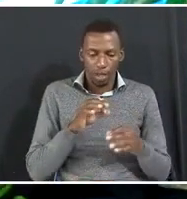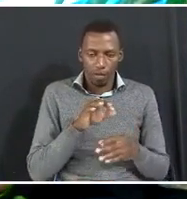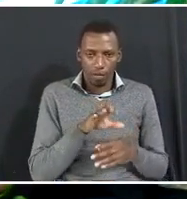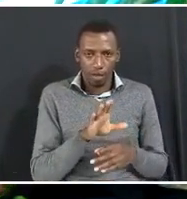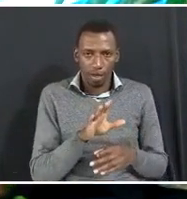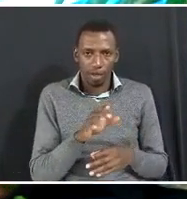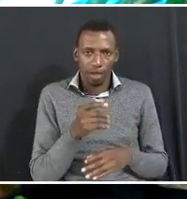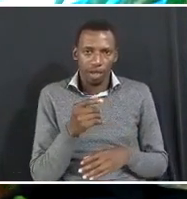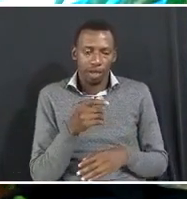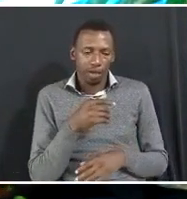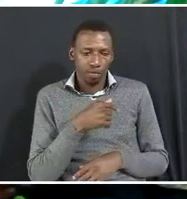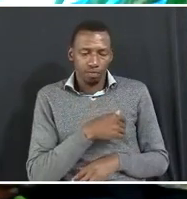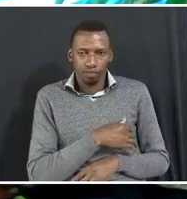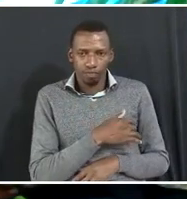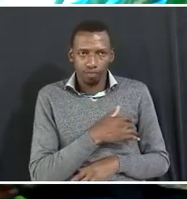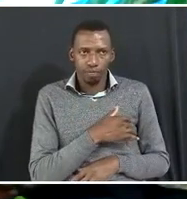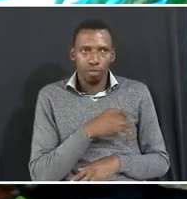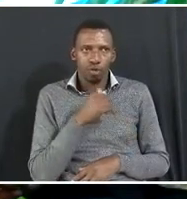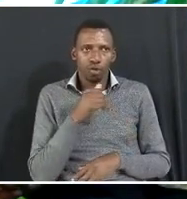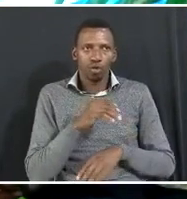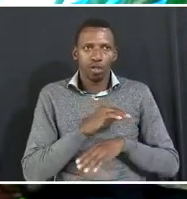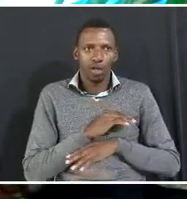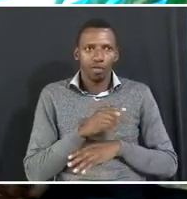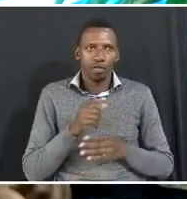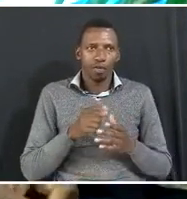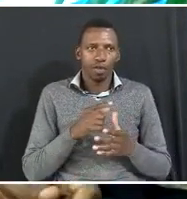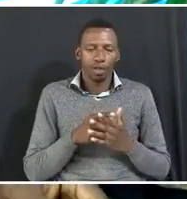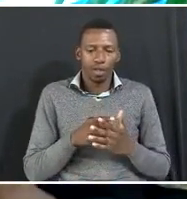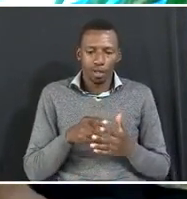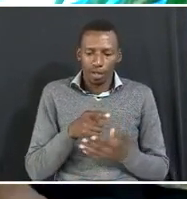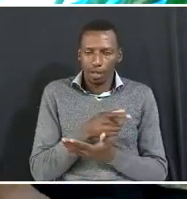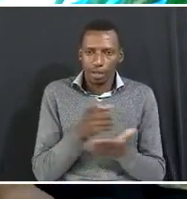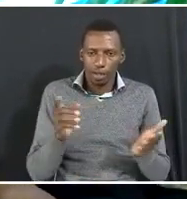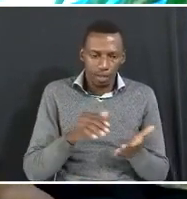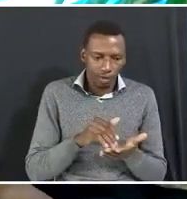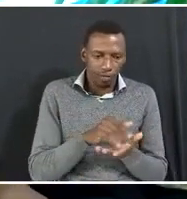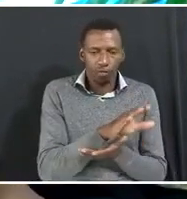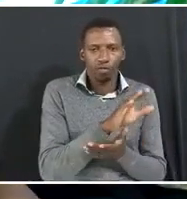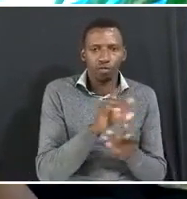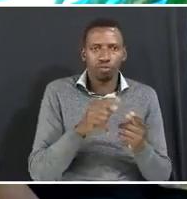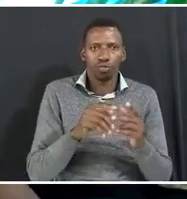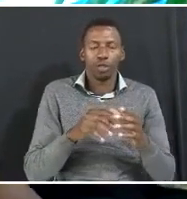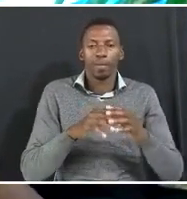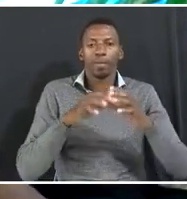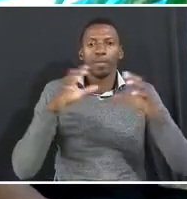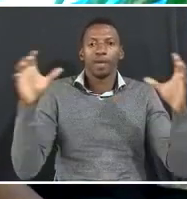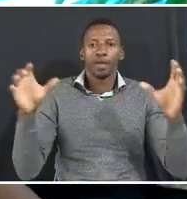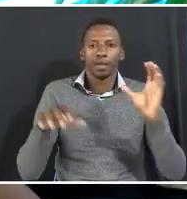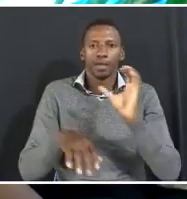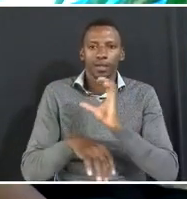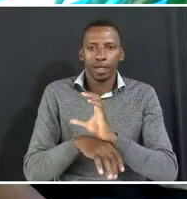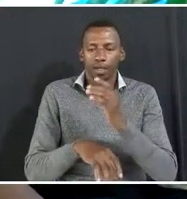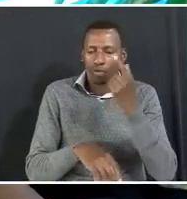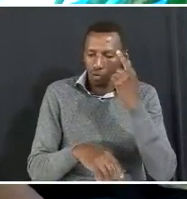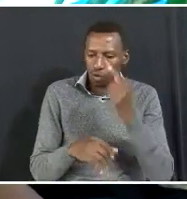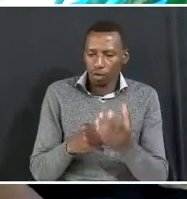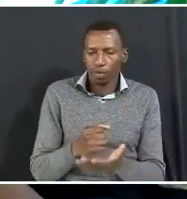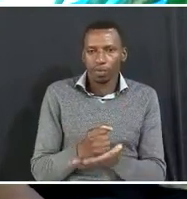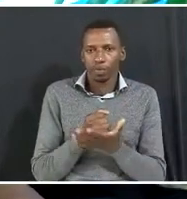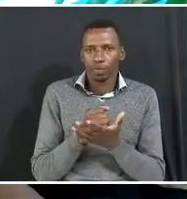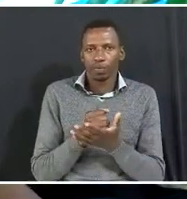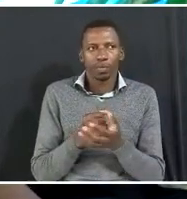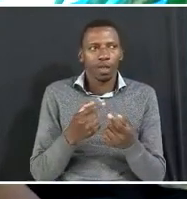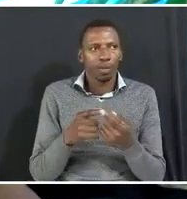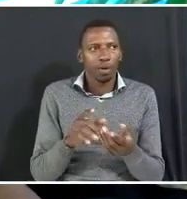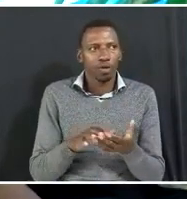not adequate, then we forward such cases to the main church for help. But most of the